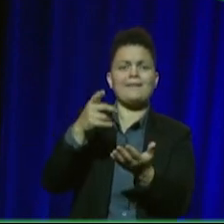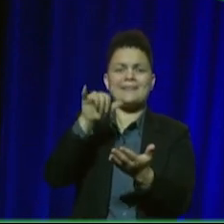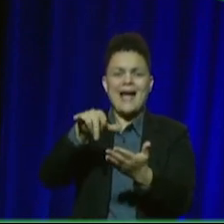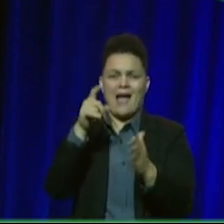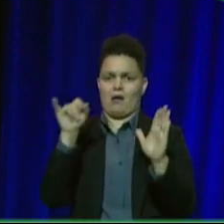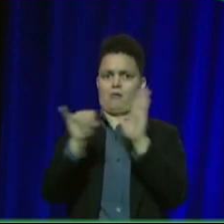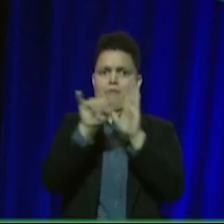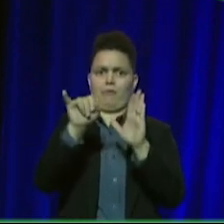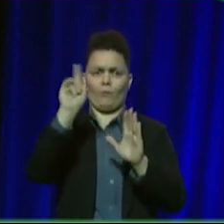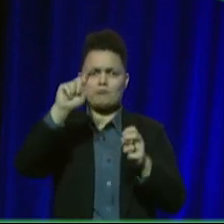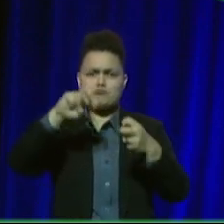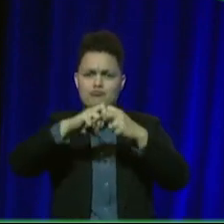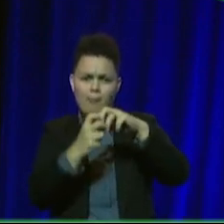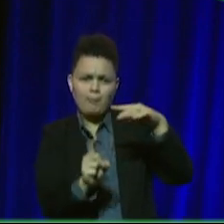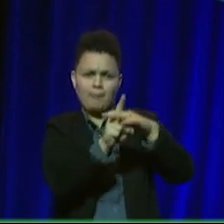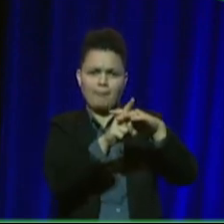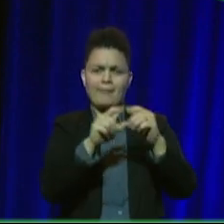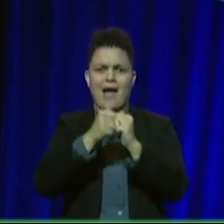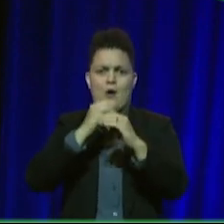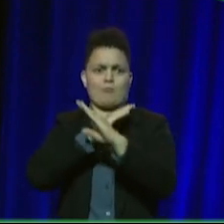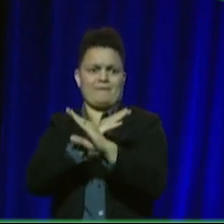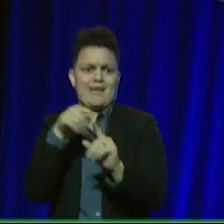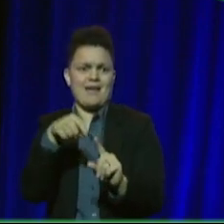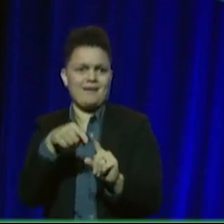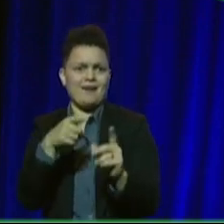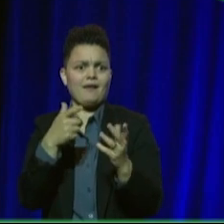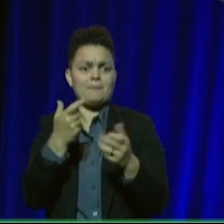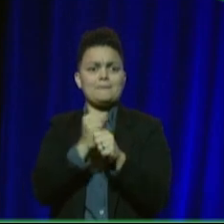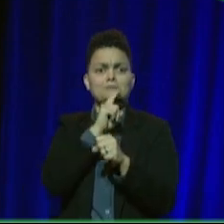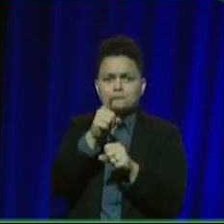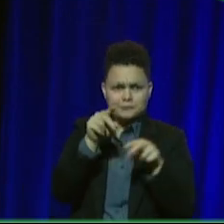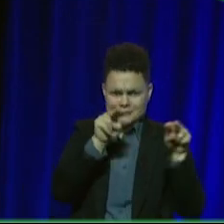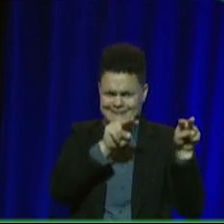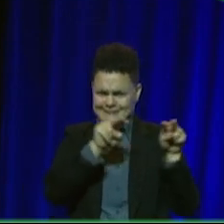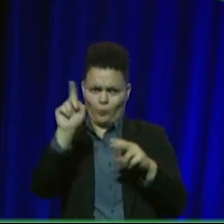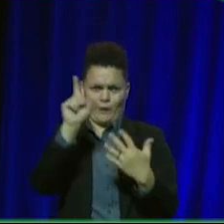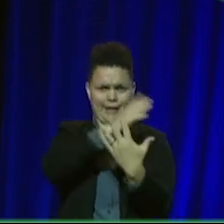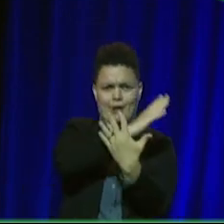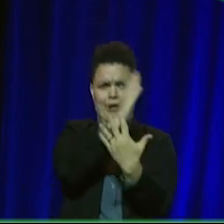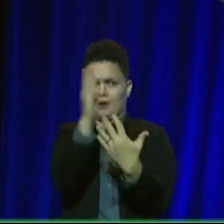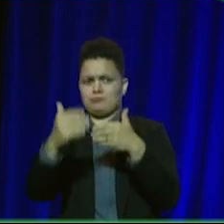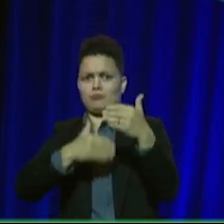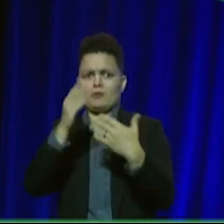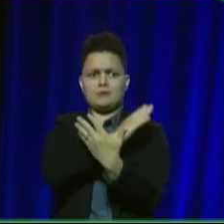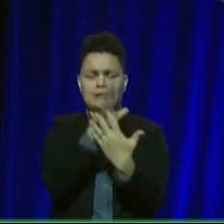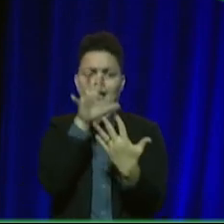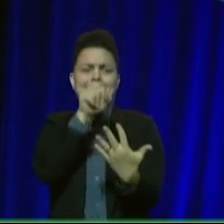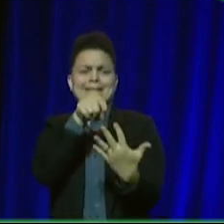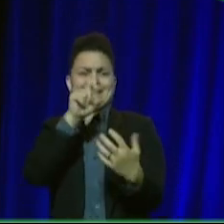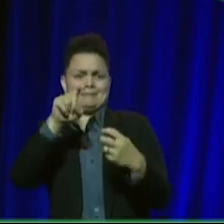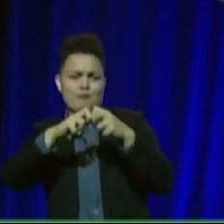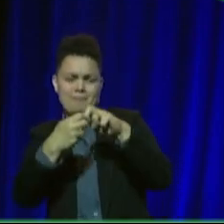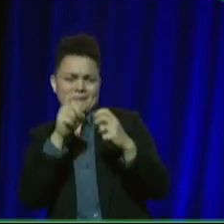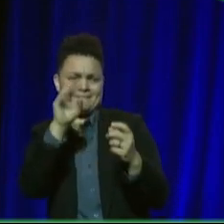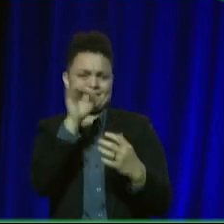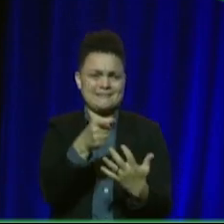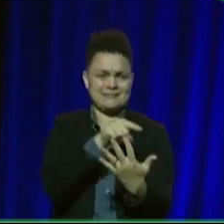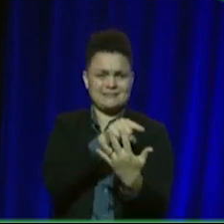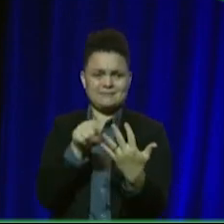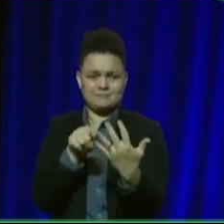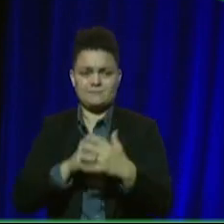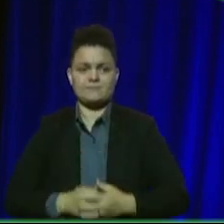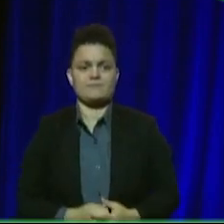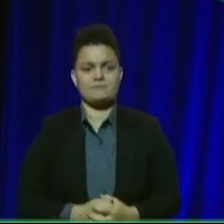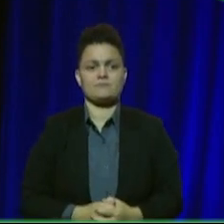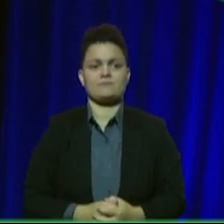And I think that's really exciting, and it's really going to help us a lot. The second reason, of course, like we talked about, was the